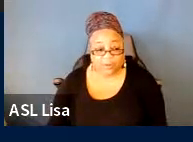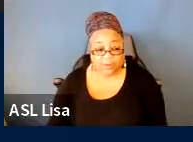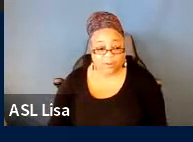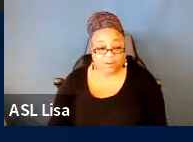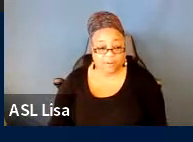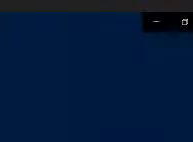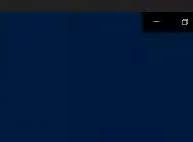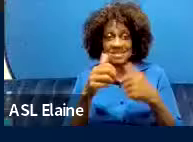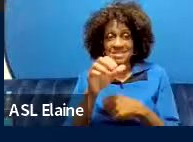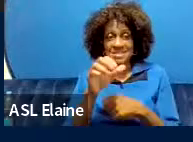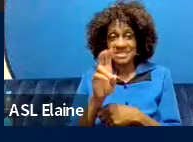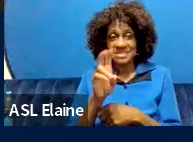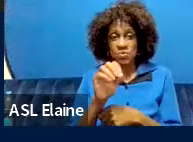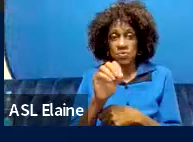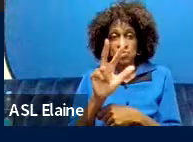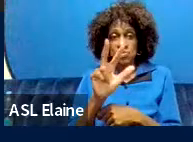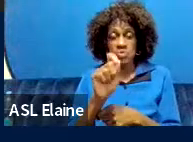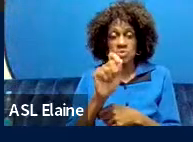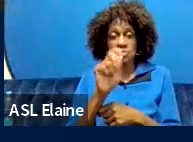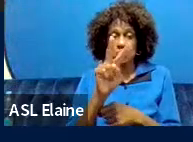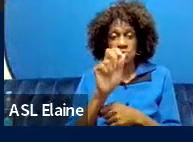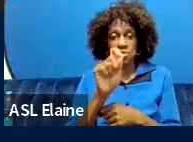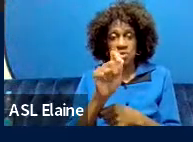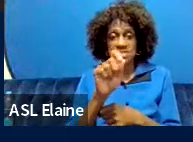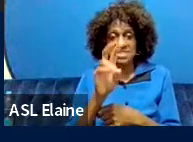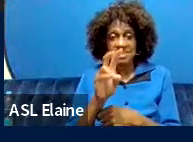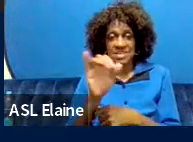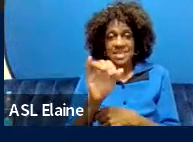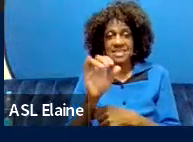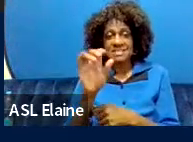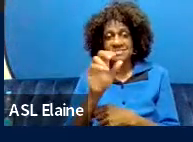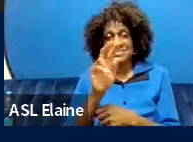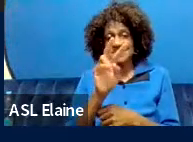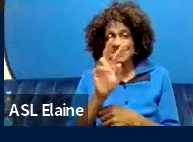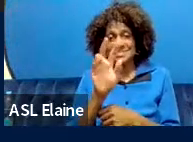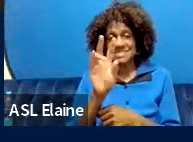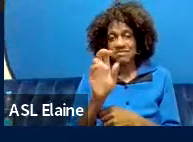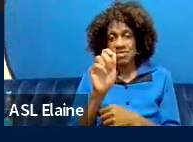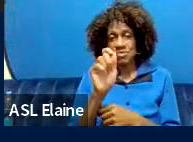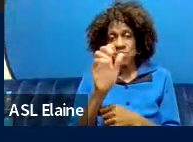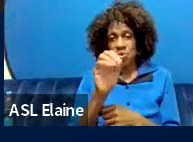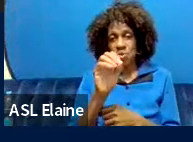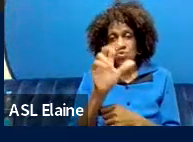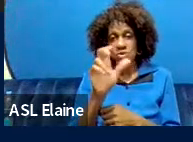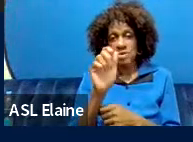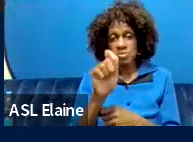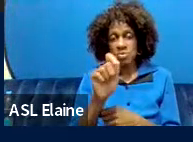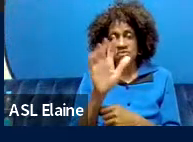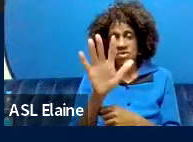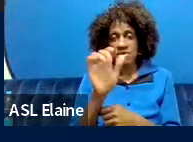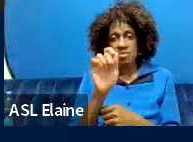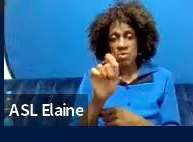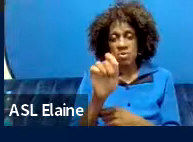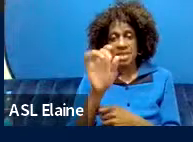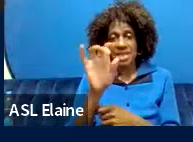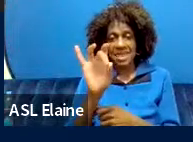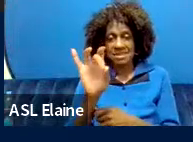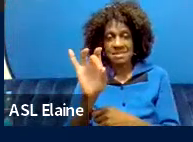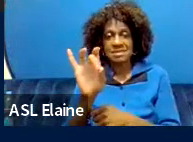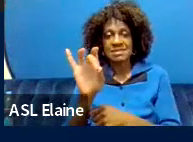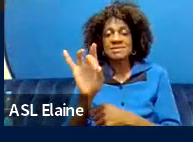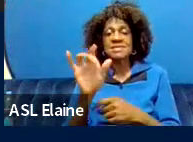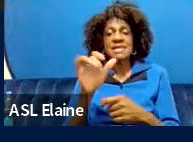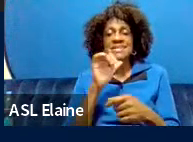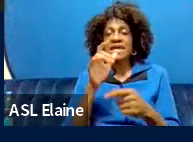and 703.5.8. This is going to be measured between the two closest points of adjacent characters, excluding